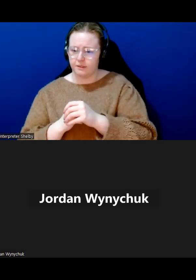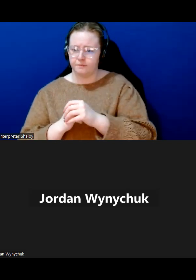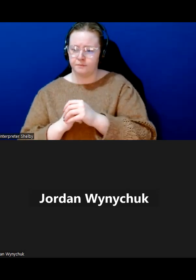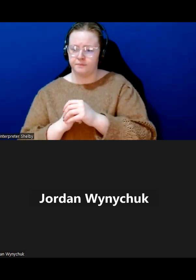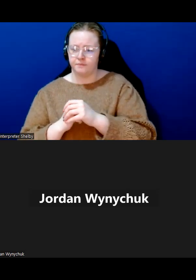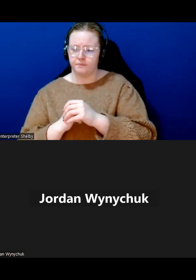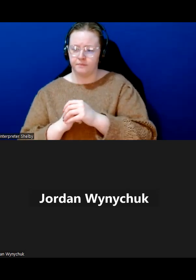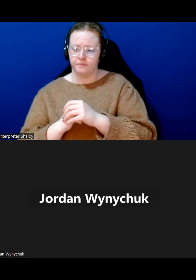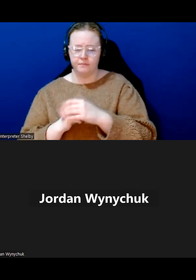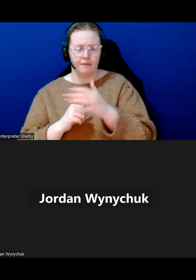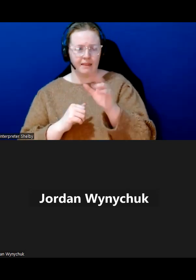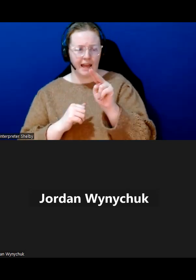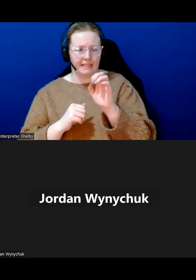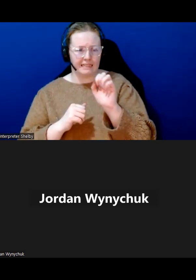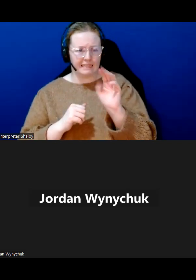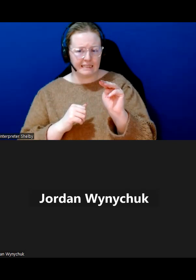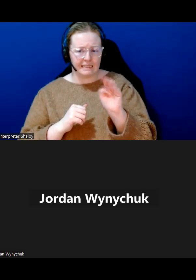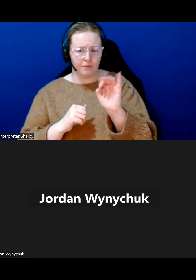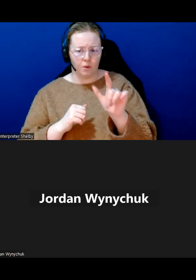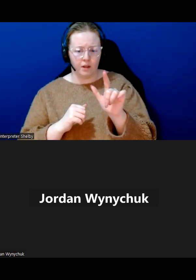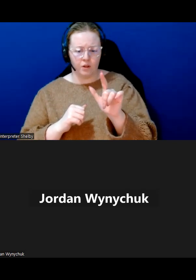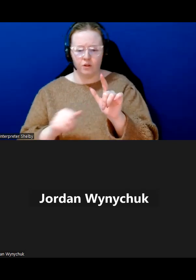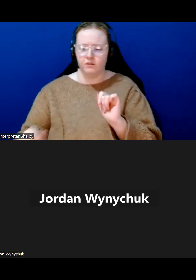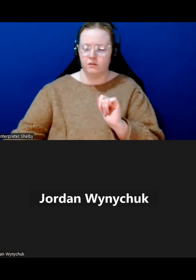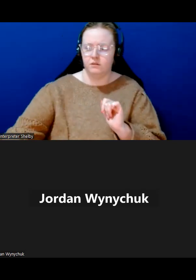And what is neem It oil? absolutely For those does. of us, Neem oil is